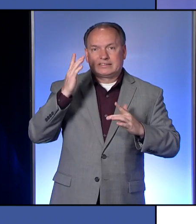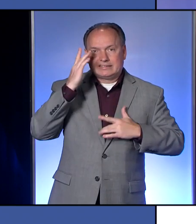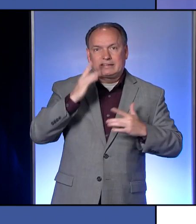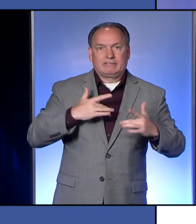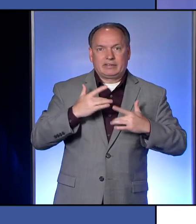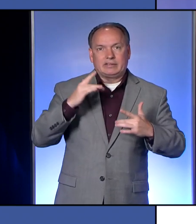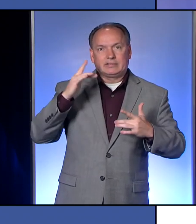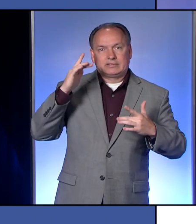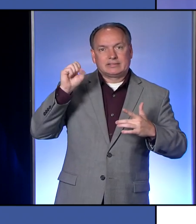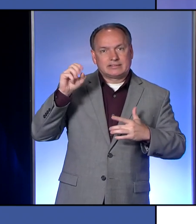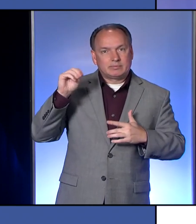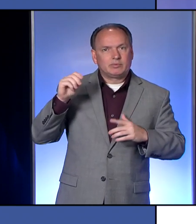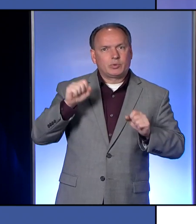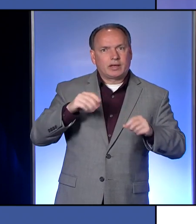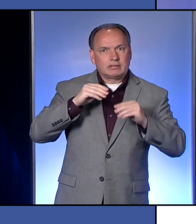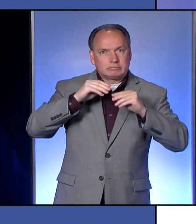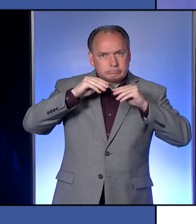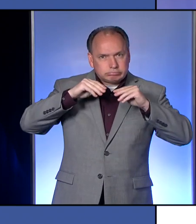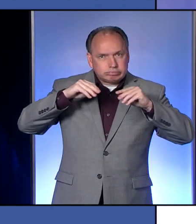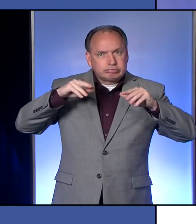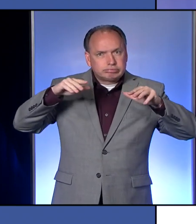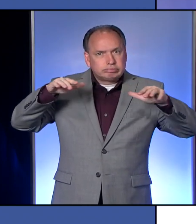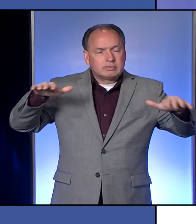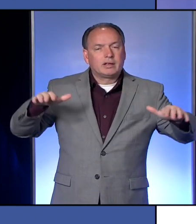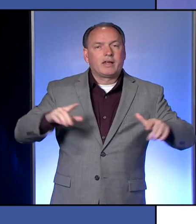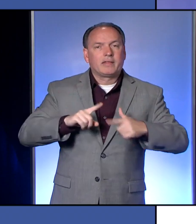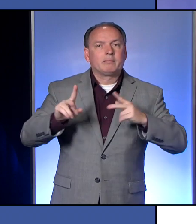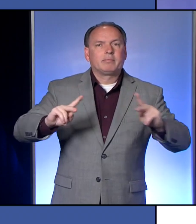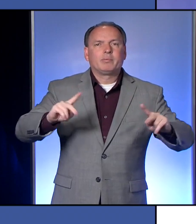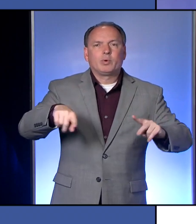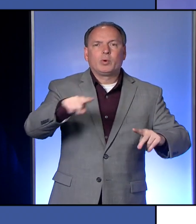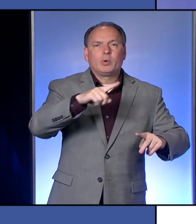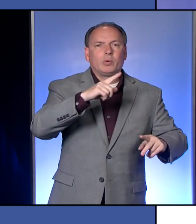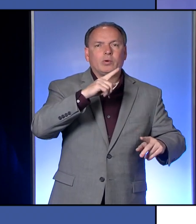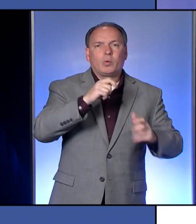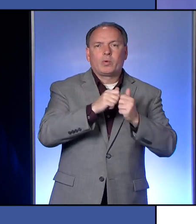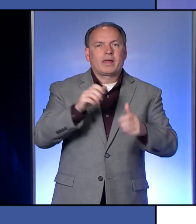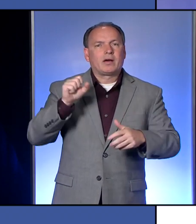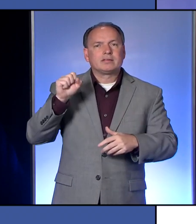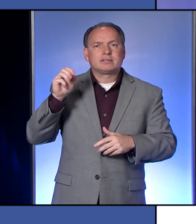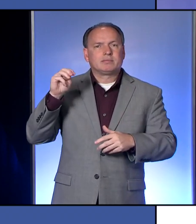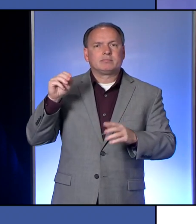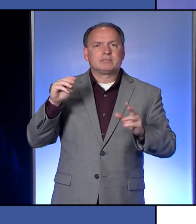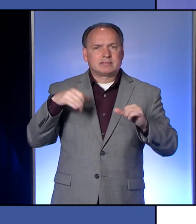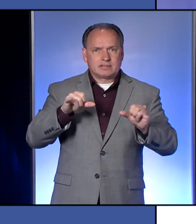contagious and spread it. And then there's those people who are asymptomatic who spread it.